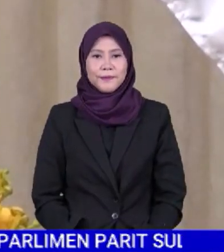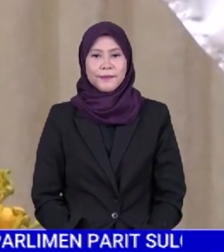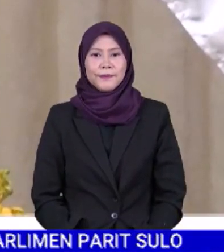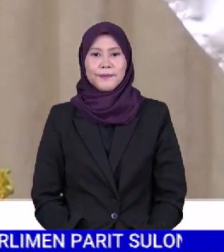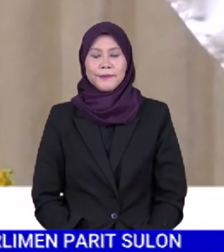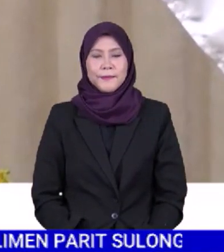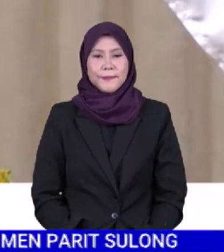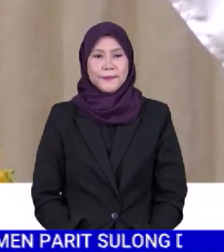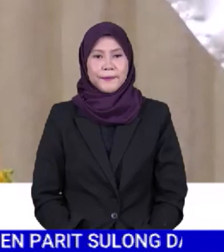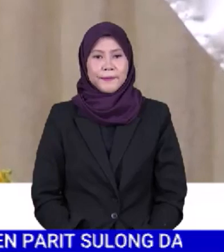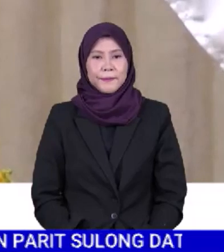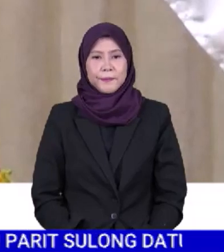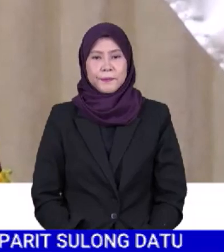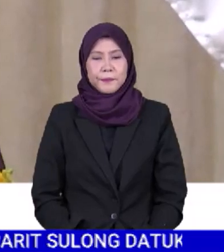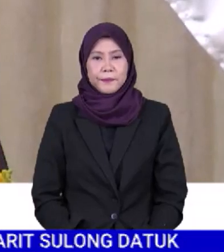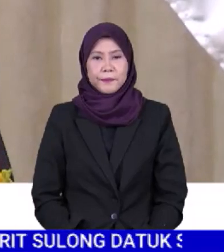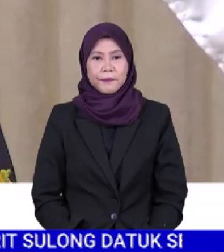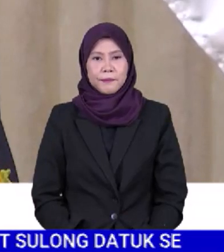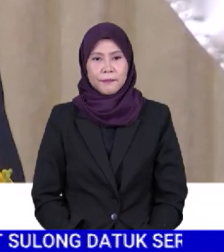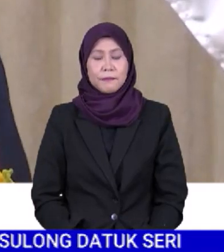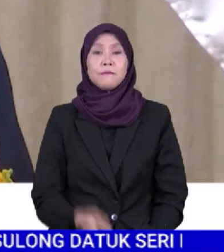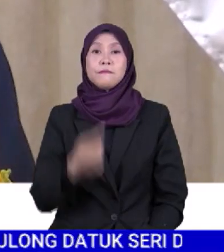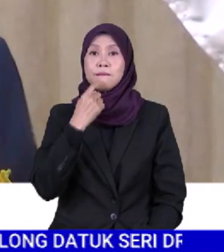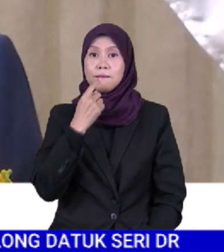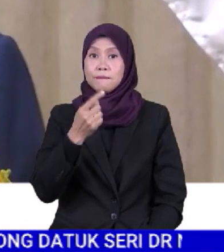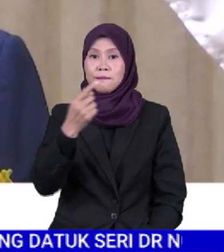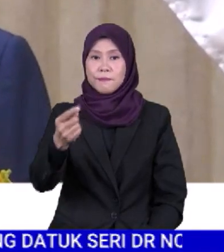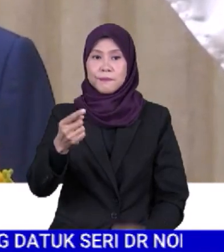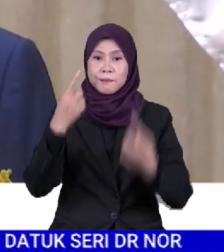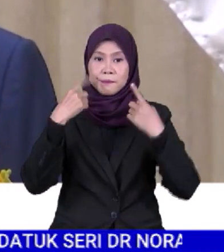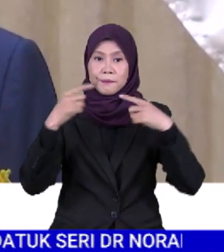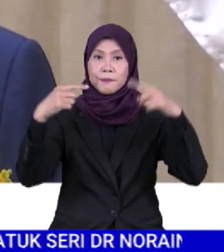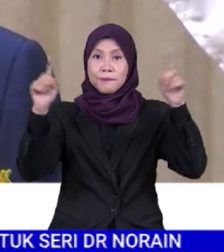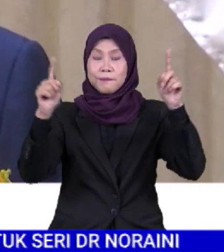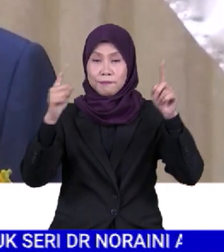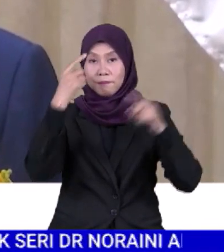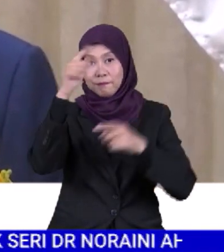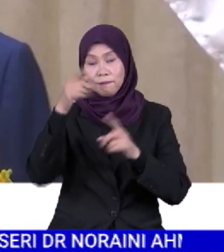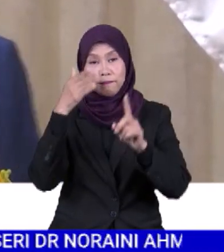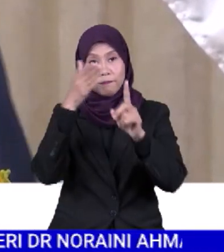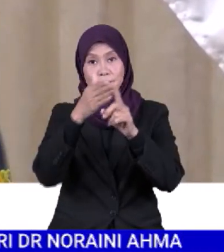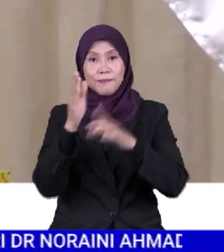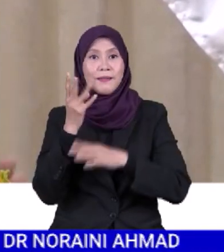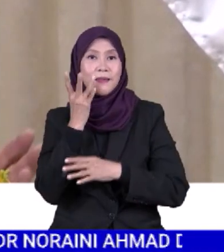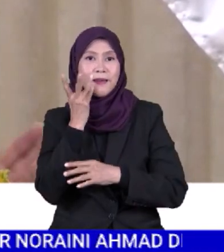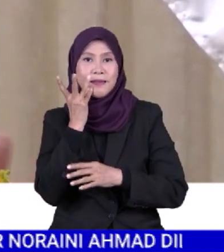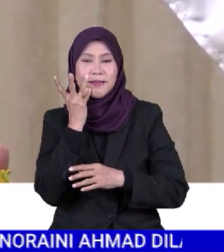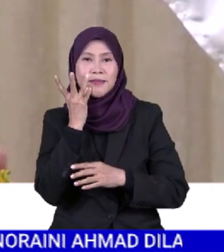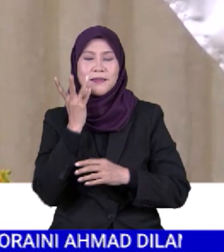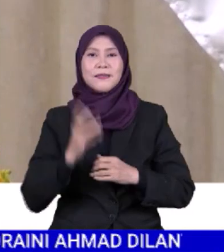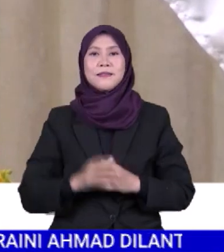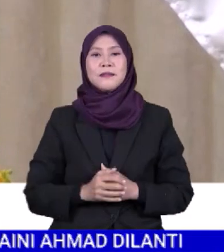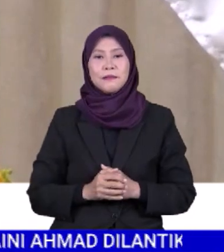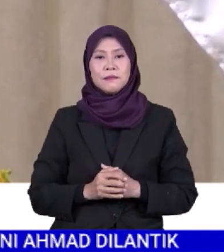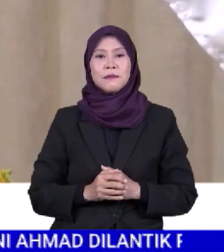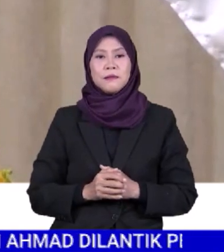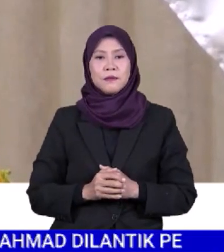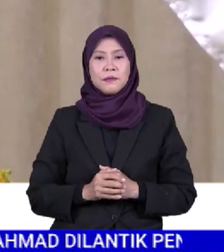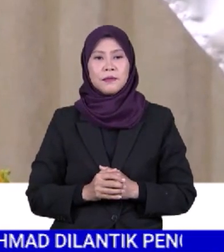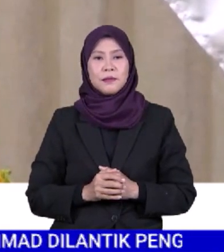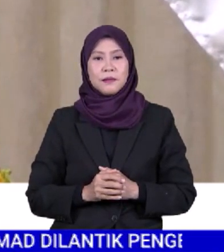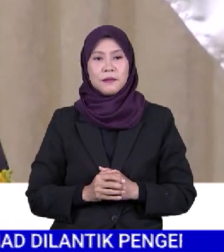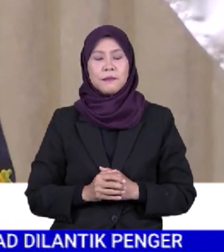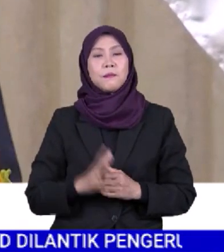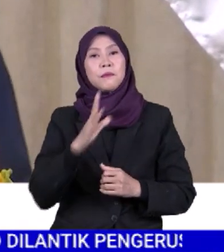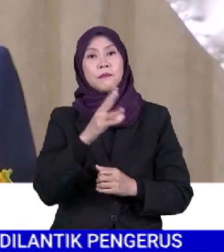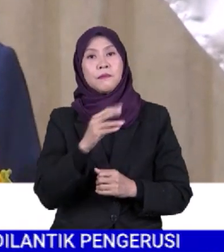The Prime Minister mentioned the success of rice production, which is something commendable, although you say there is